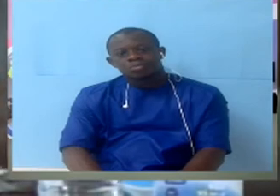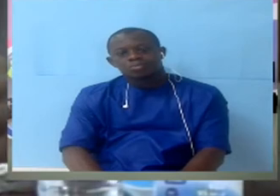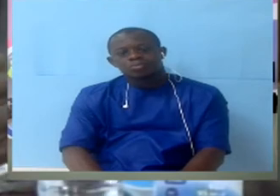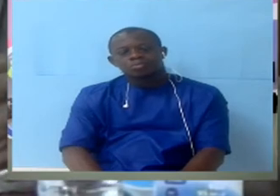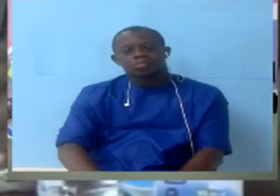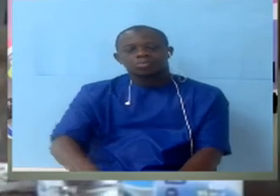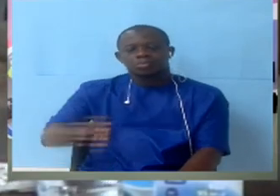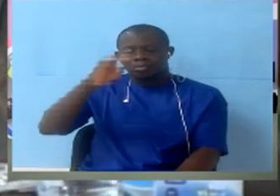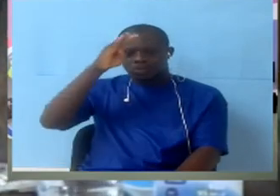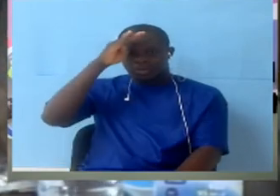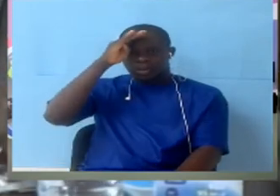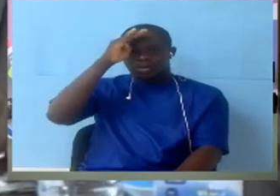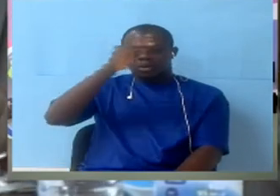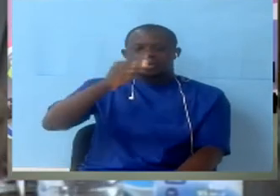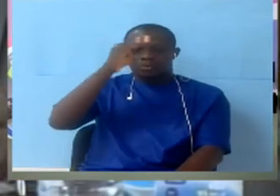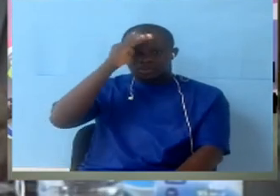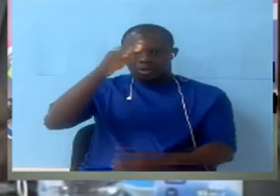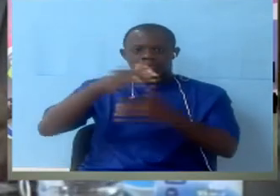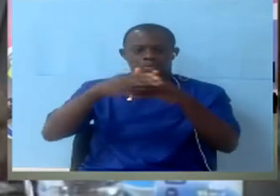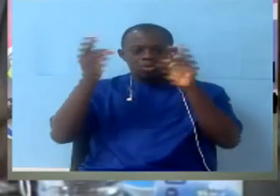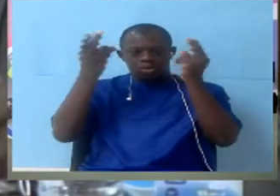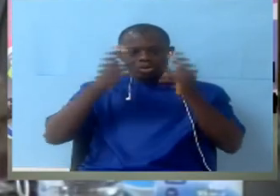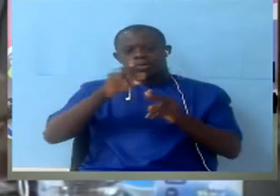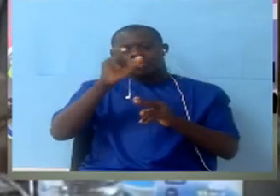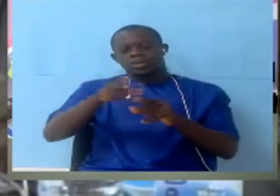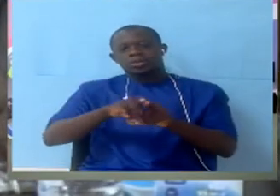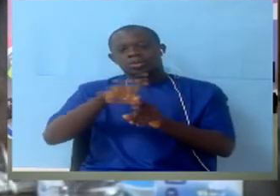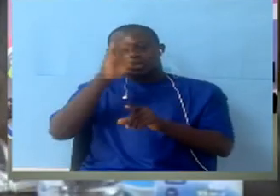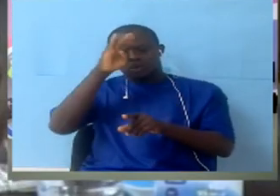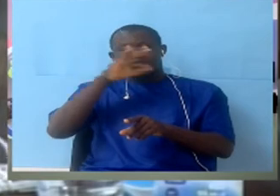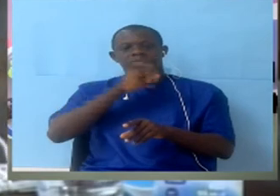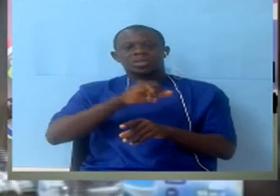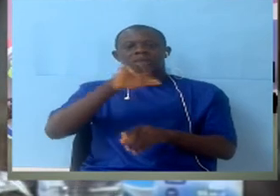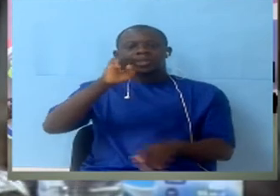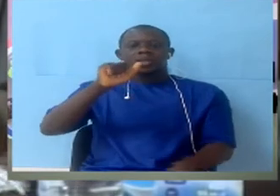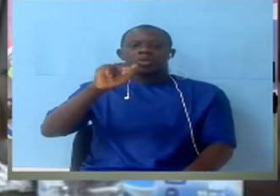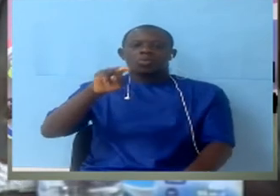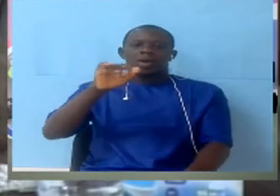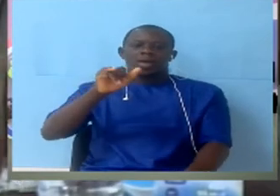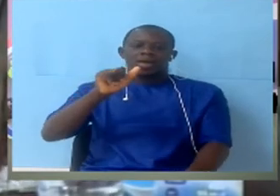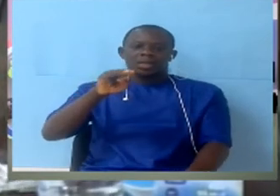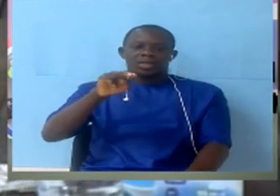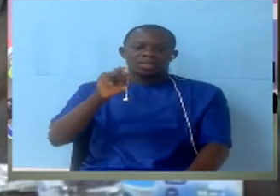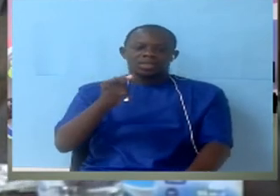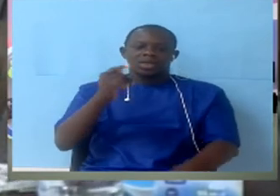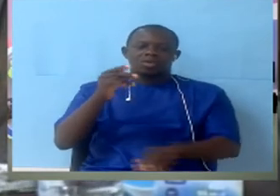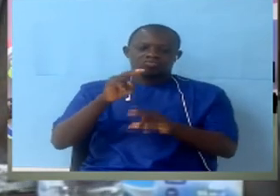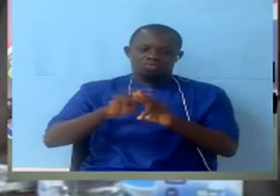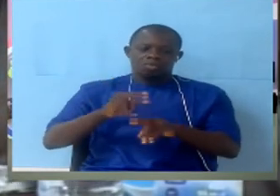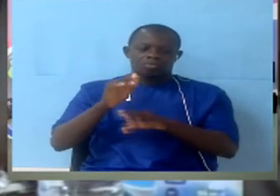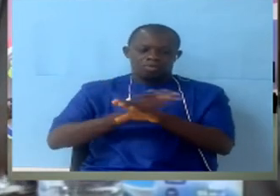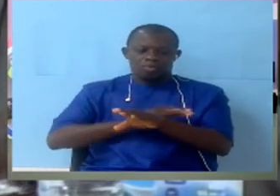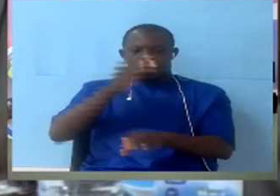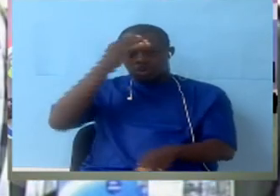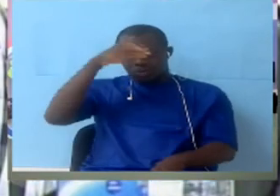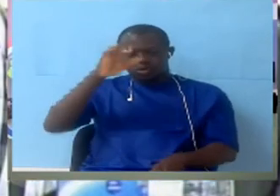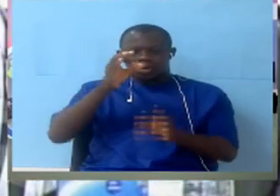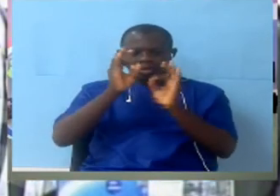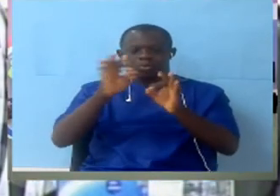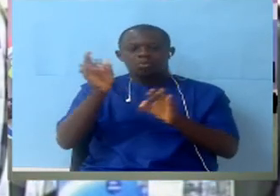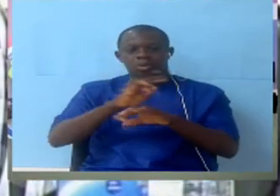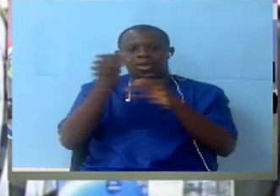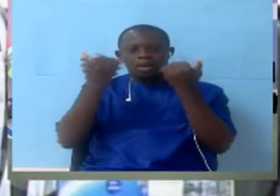Thank you very much, my counselor, and thank you, Mr. Sanyang, for coming to testify before the commission. Yamanko inumbarabake,